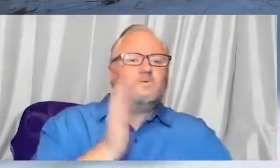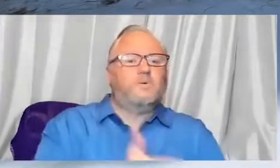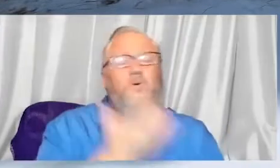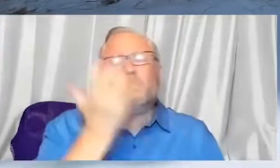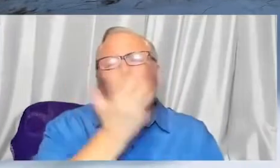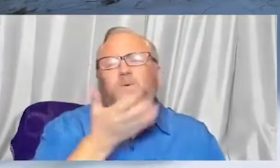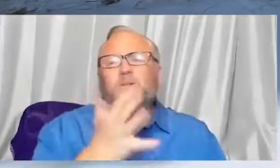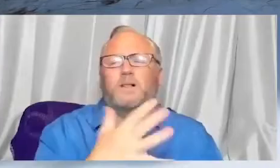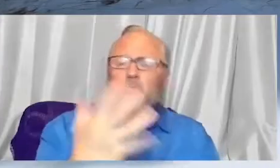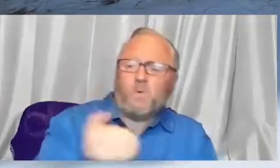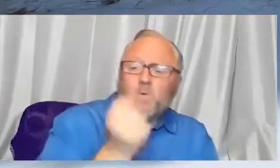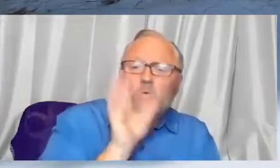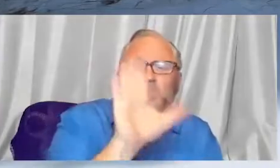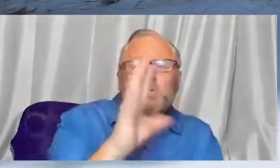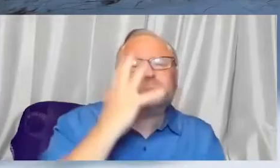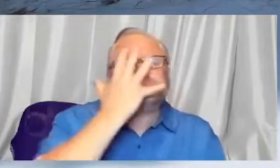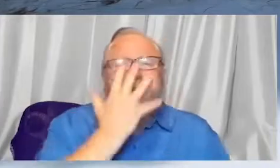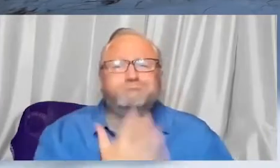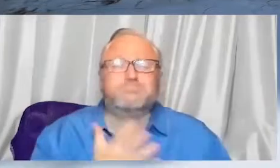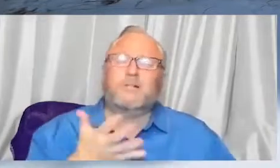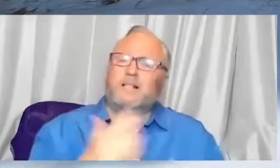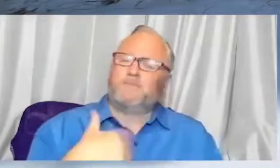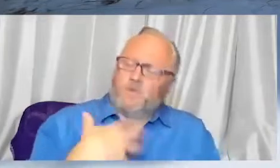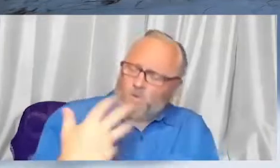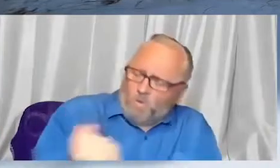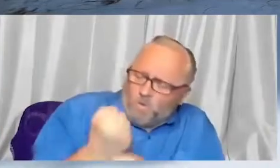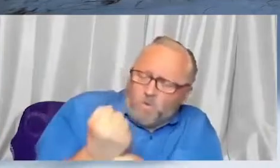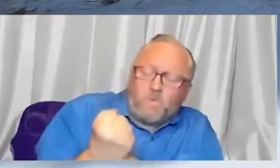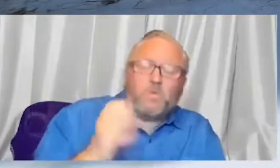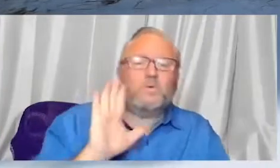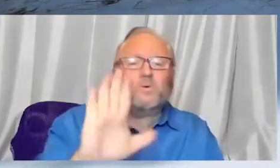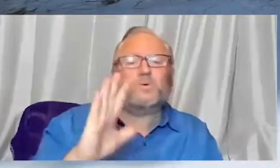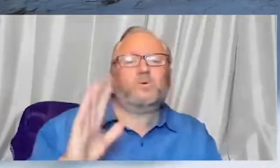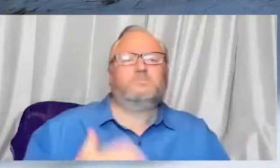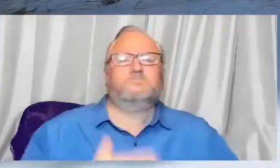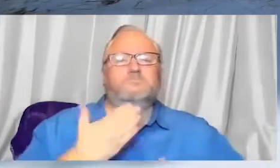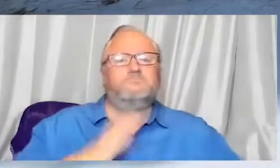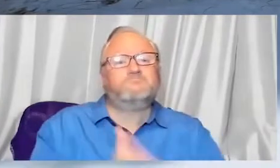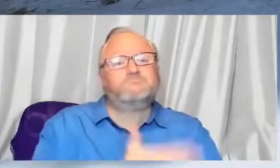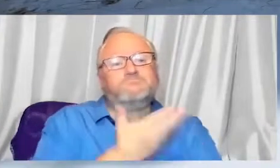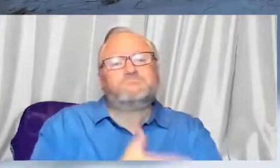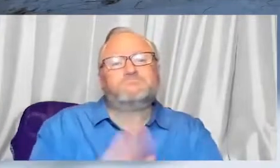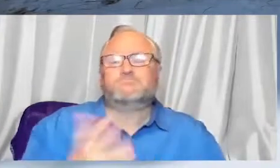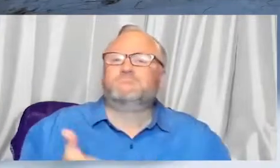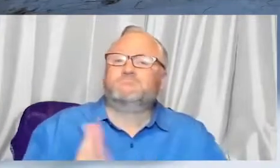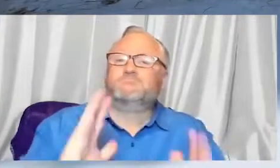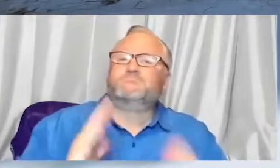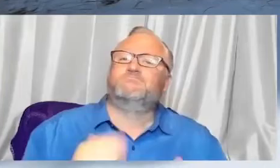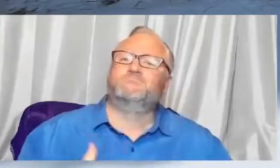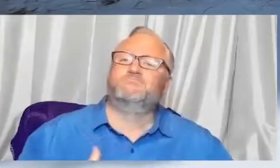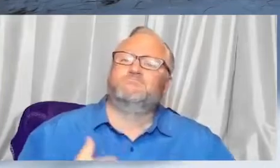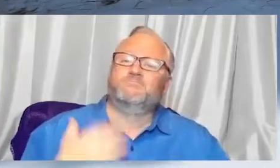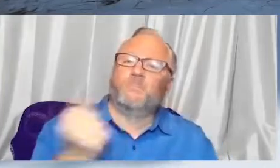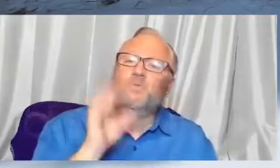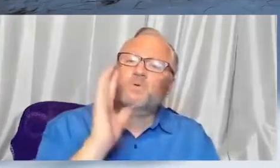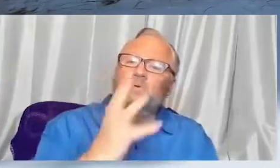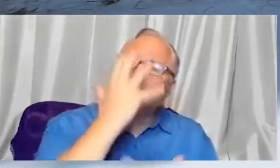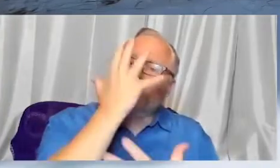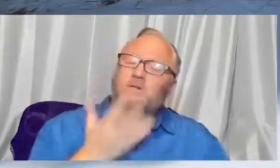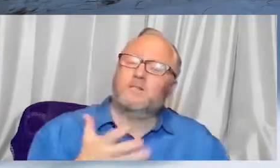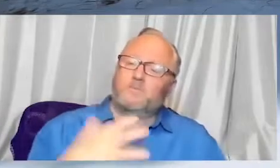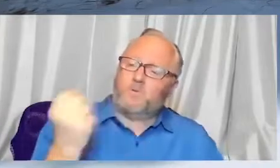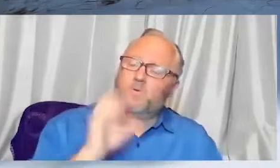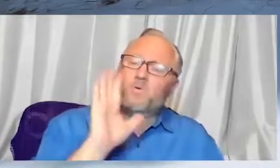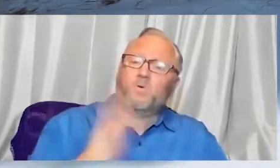your sorrow. Whoa, whoa, let me hold your joyful song. Whoa, whoa, let me hold your sorrow. Whoa, whoa, let me hold your